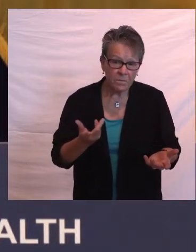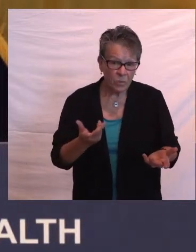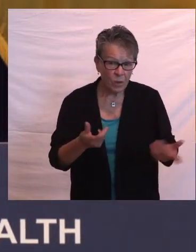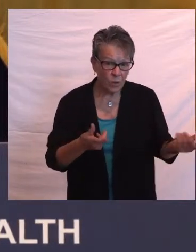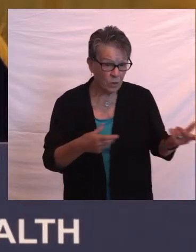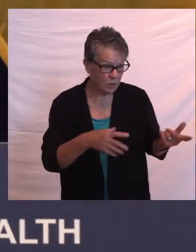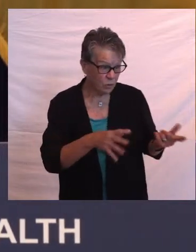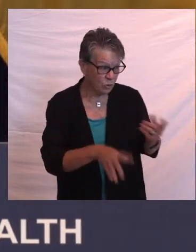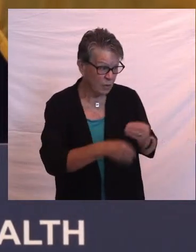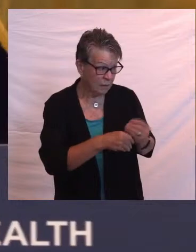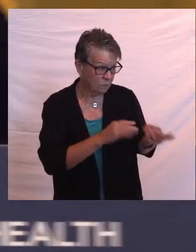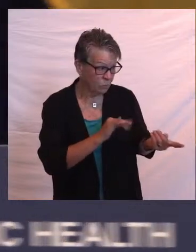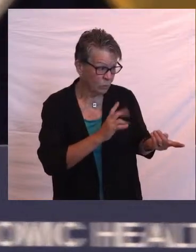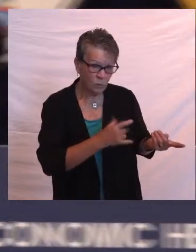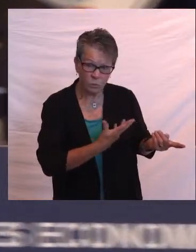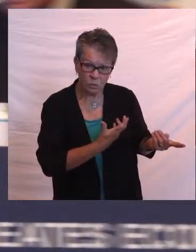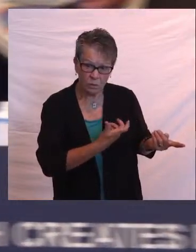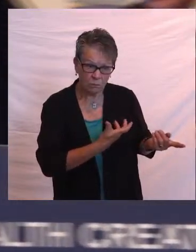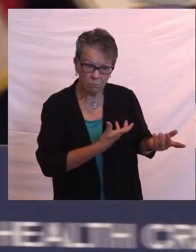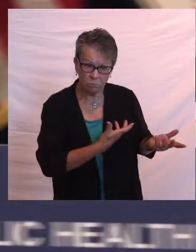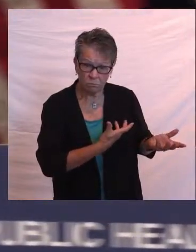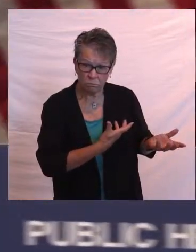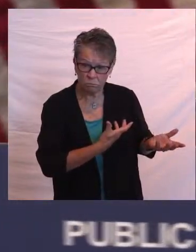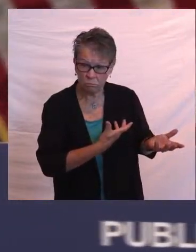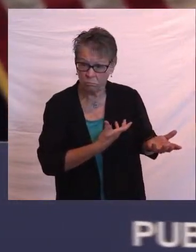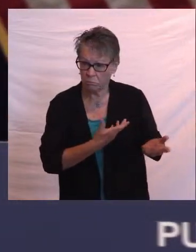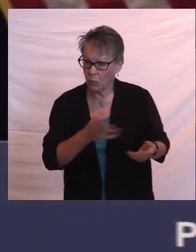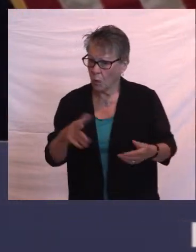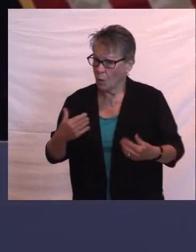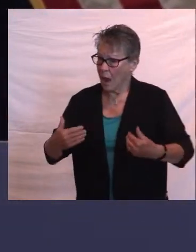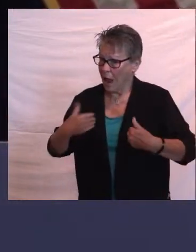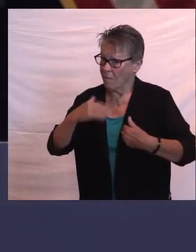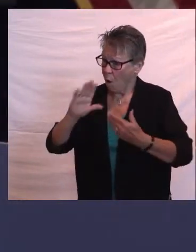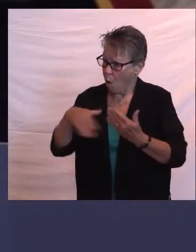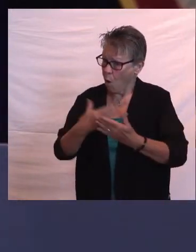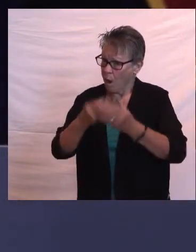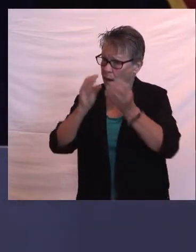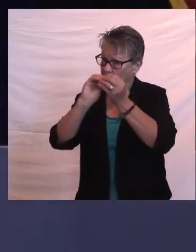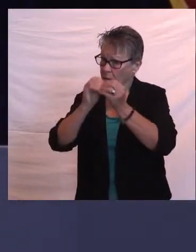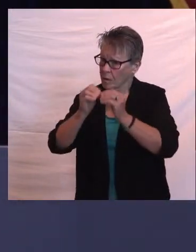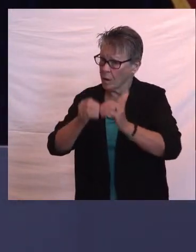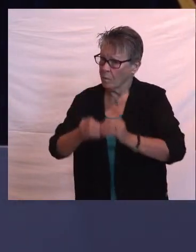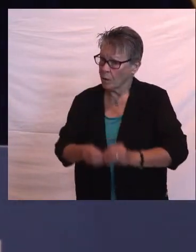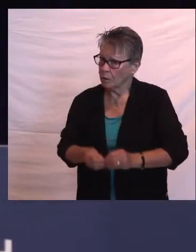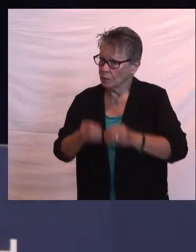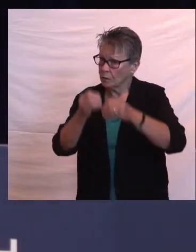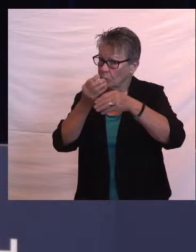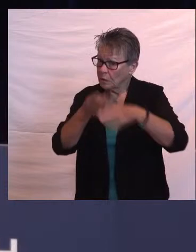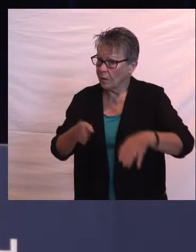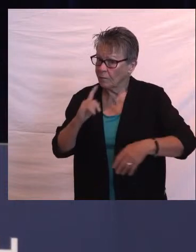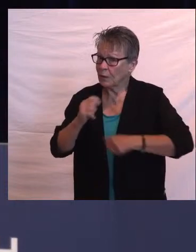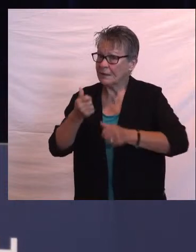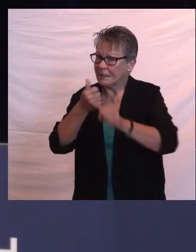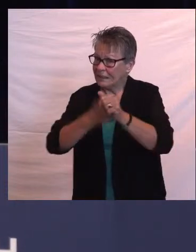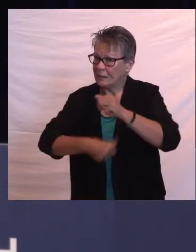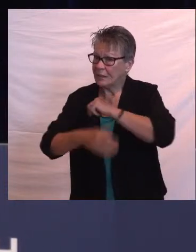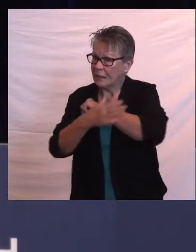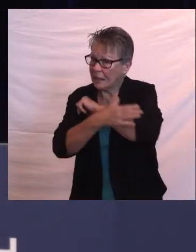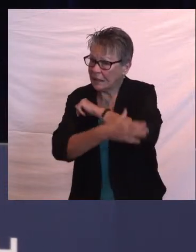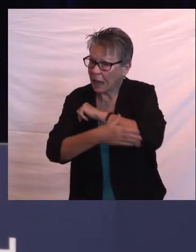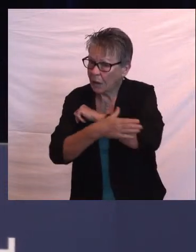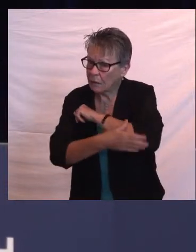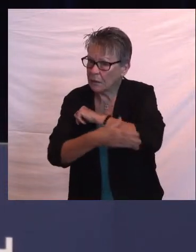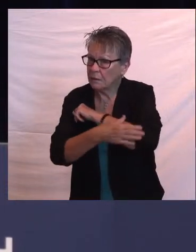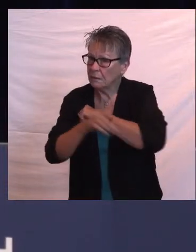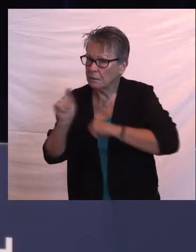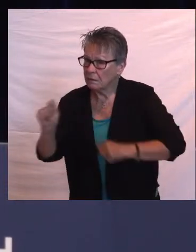Judy? We have all the numbers broken down by county, and we are encouraging every county, and we